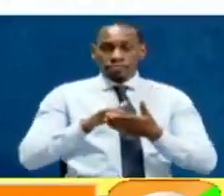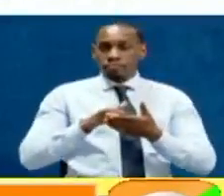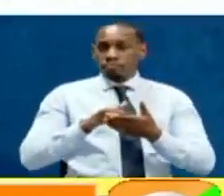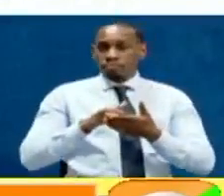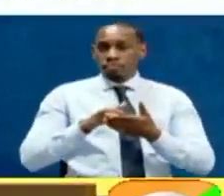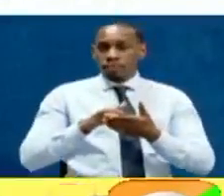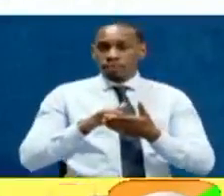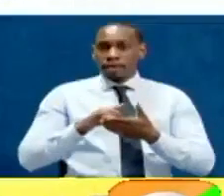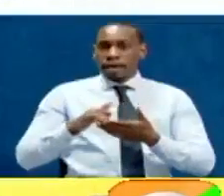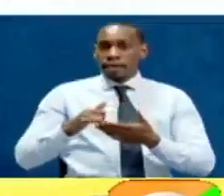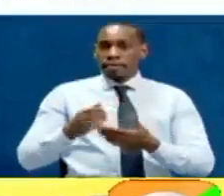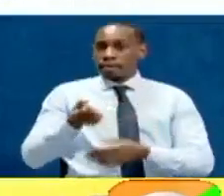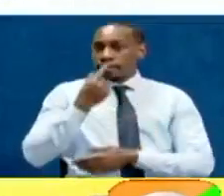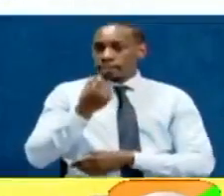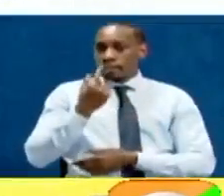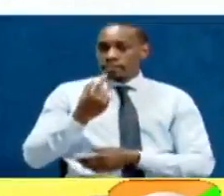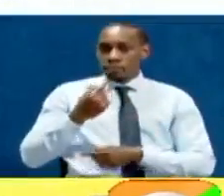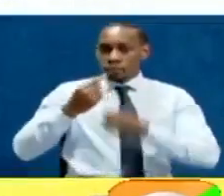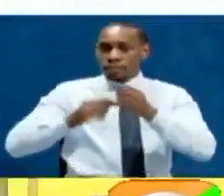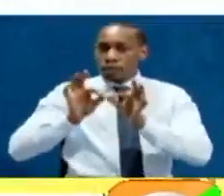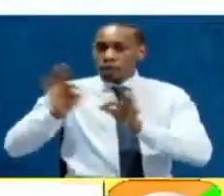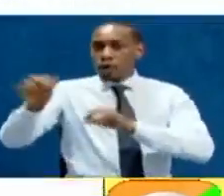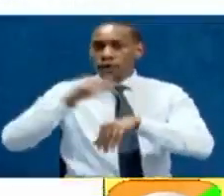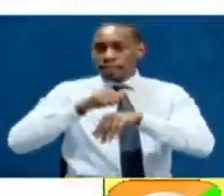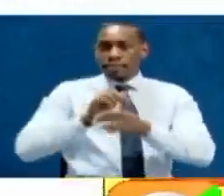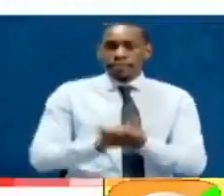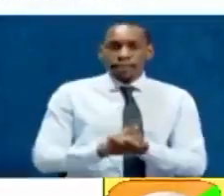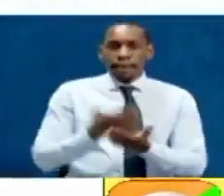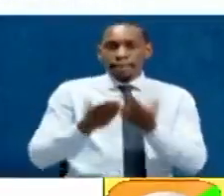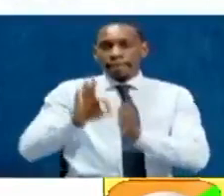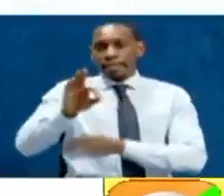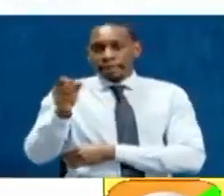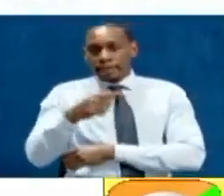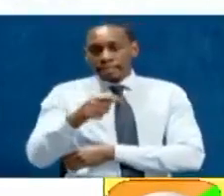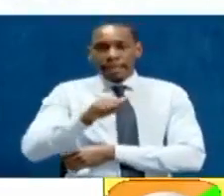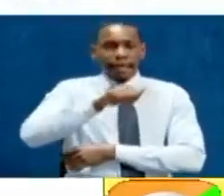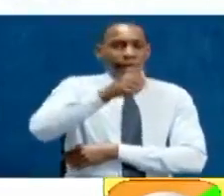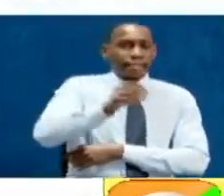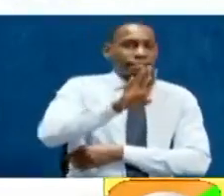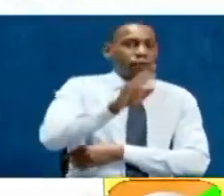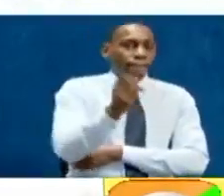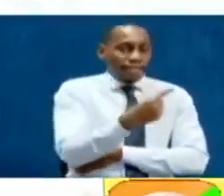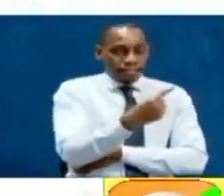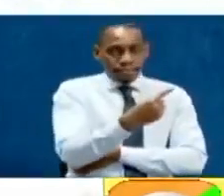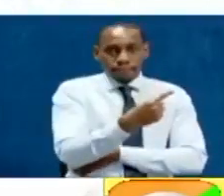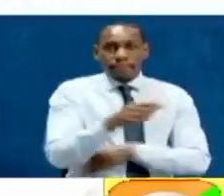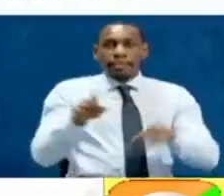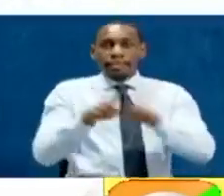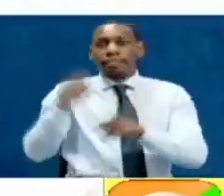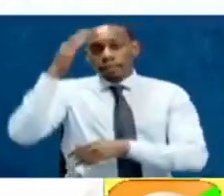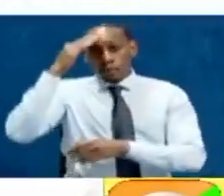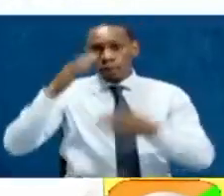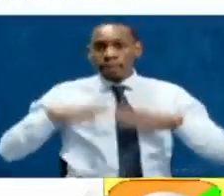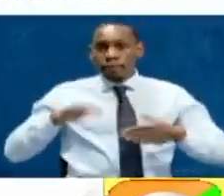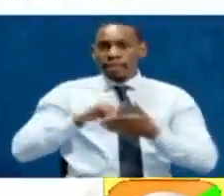suppressed, medicines for relatively longer time, some for 3 months, some for 4 months. I'm also aware